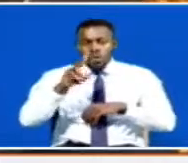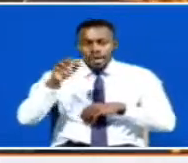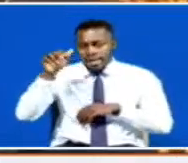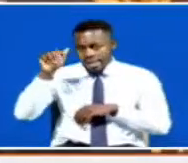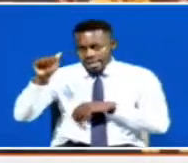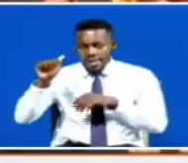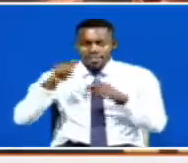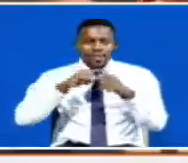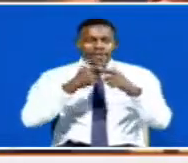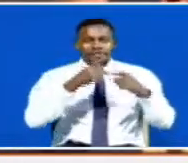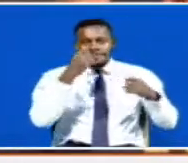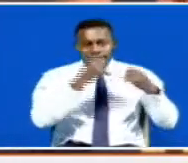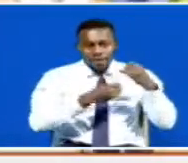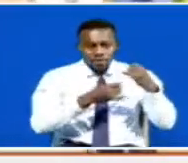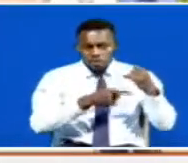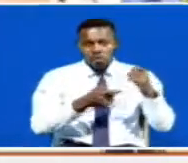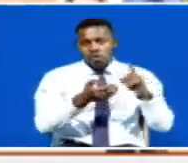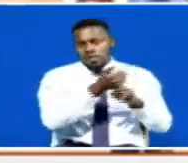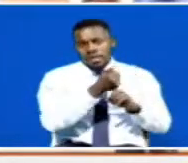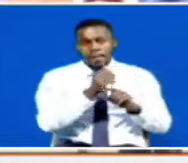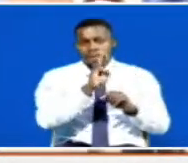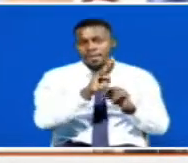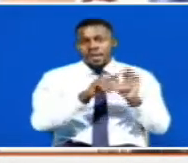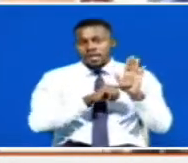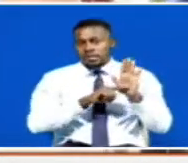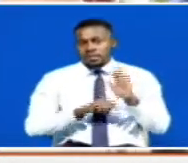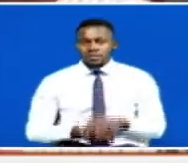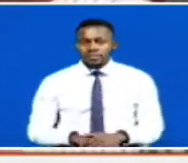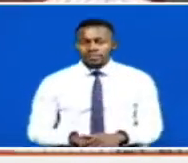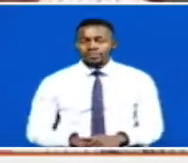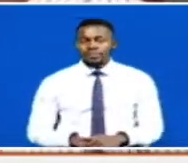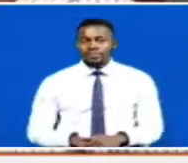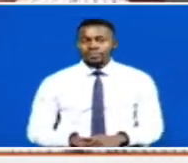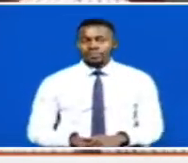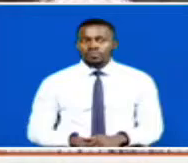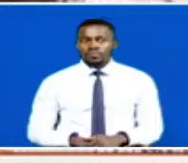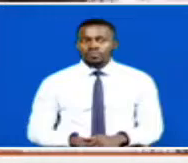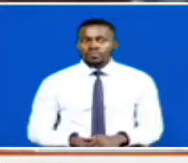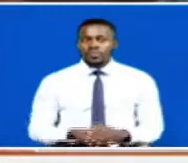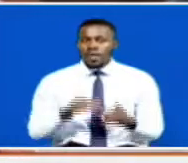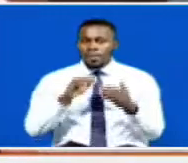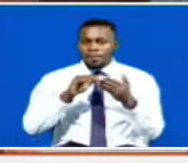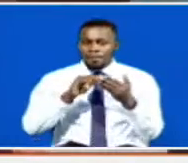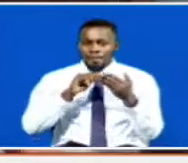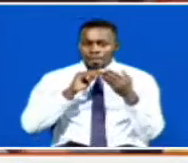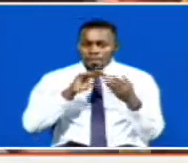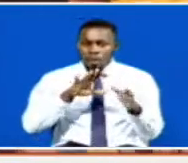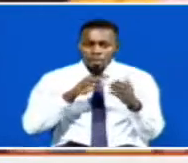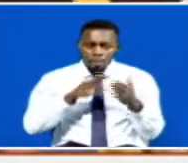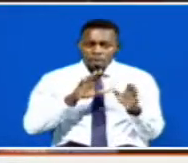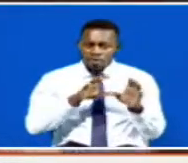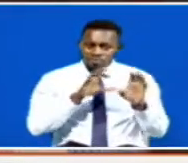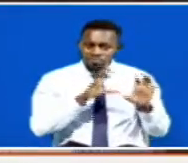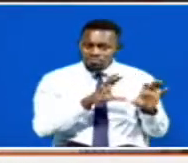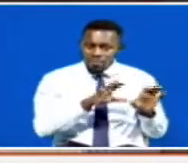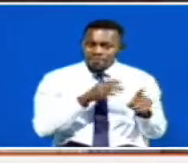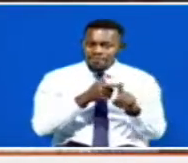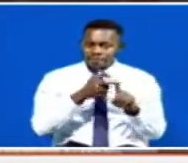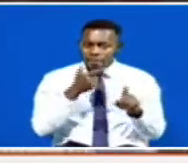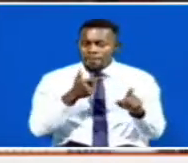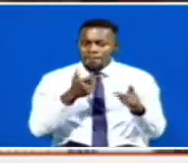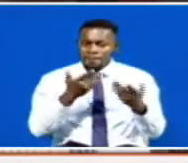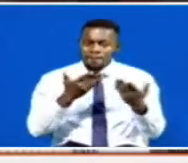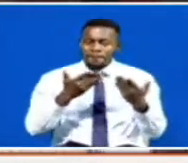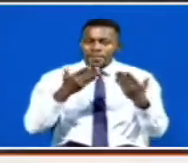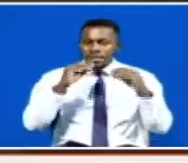last candidate got a B minus. There's a lot of pressure from our parents and our teachers to